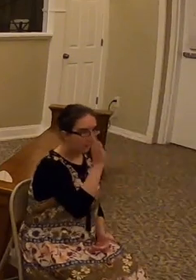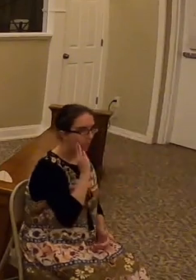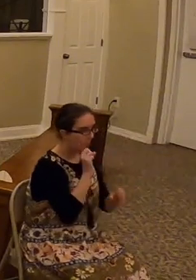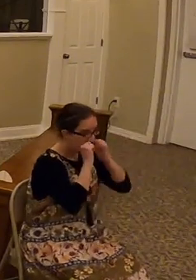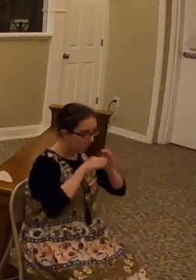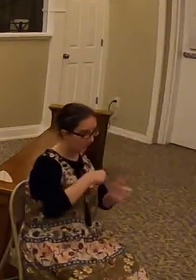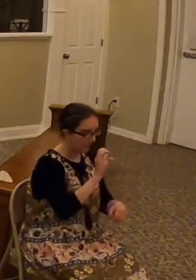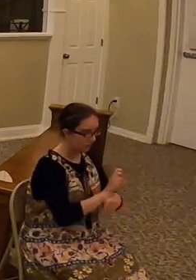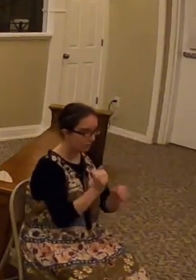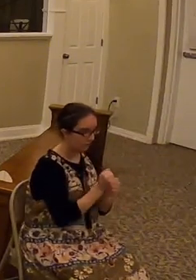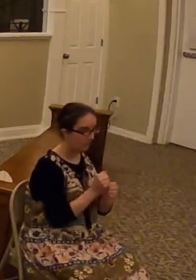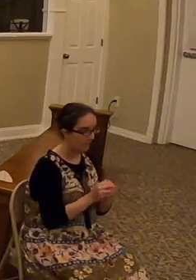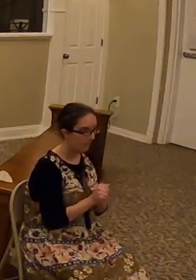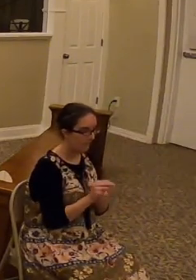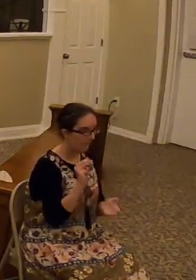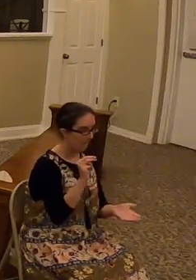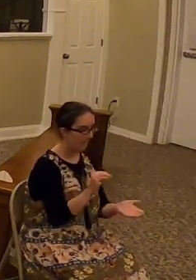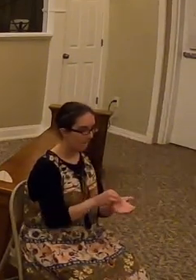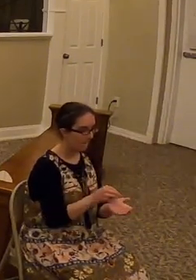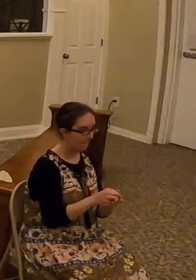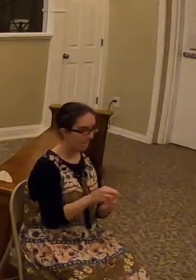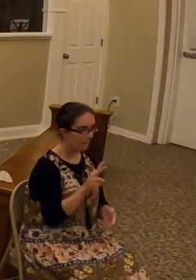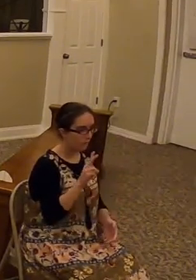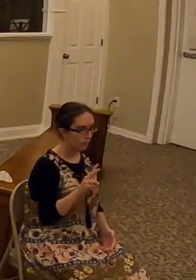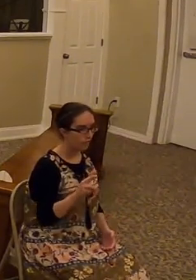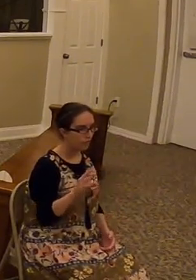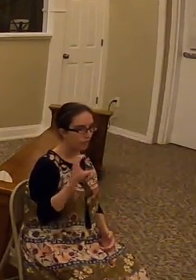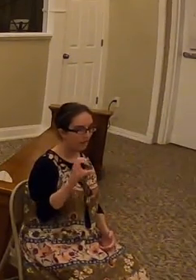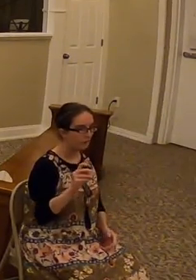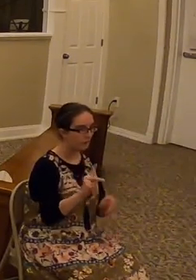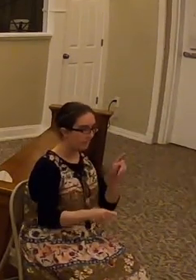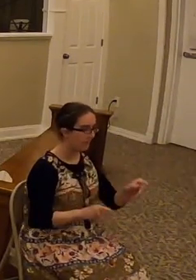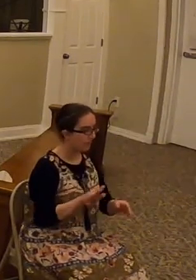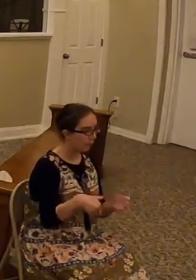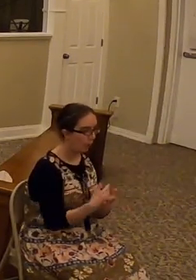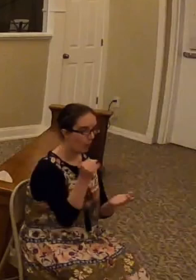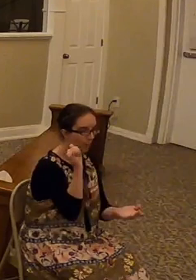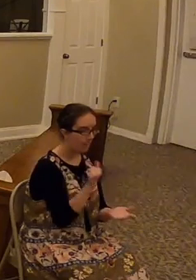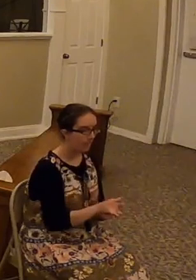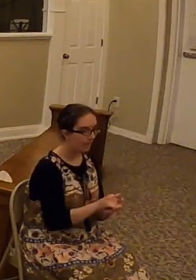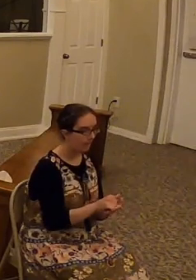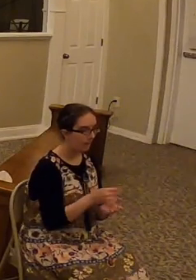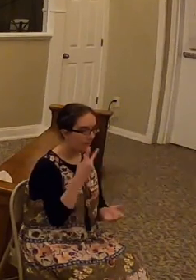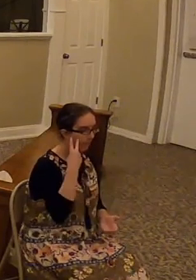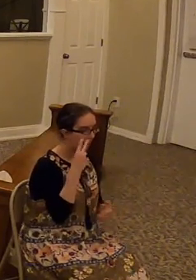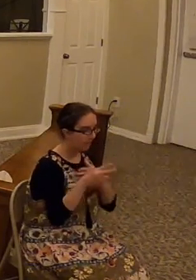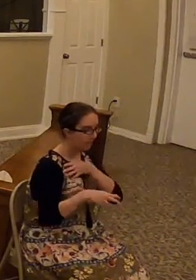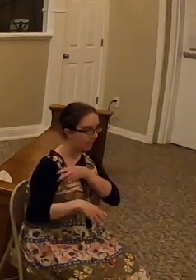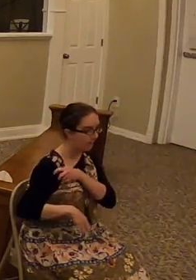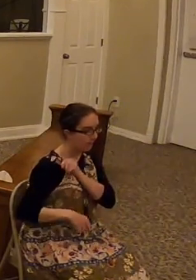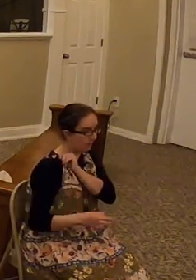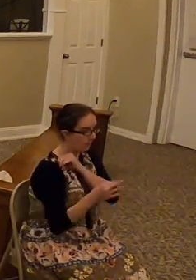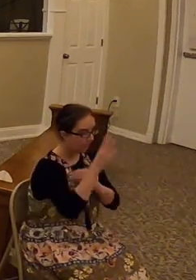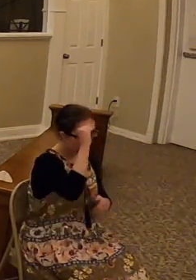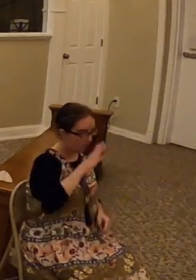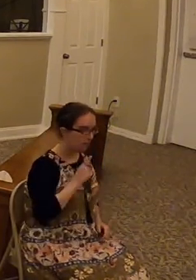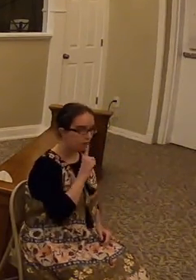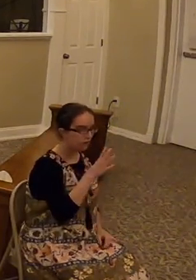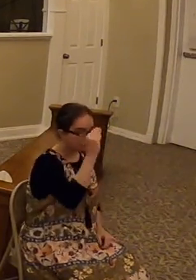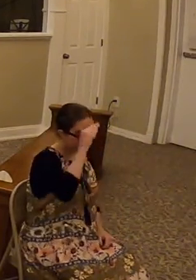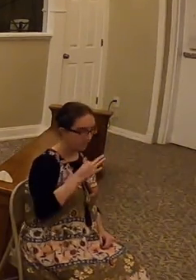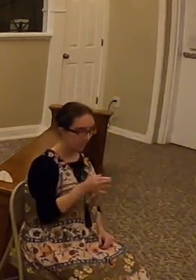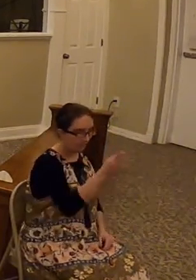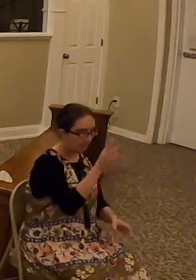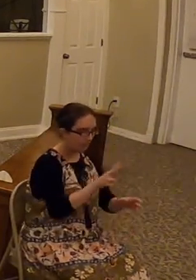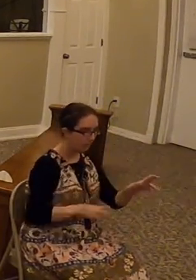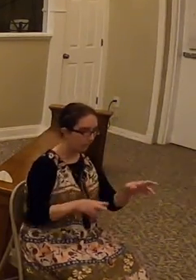fixing to bless this church with $1 million and 200 folks and all this kind of stuff. And that's what they're looking for. But if the man's a real man of